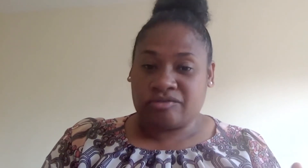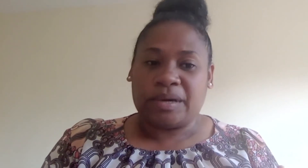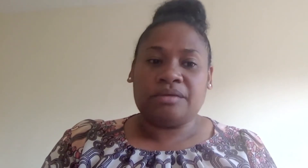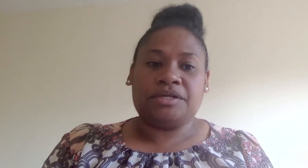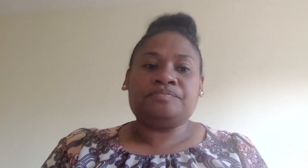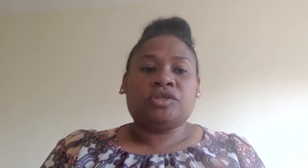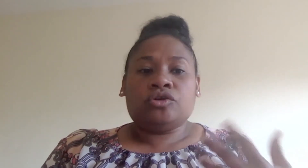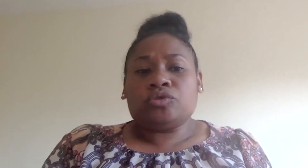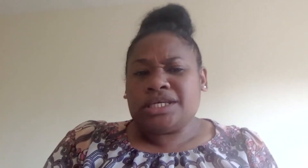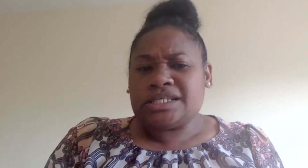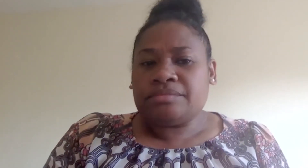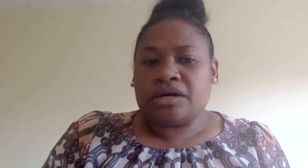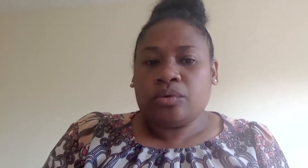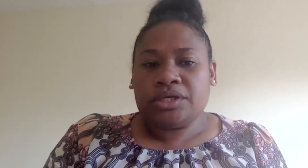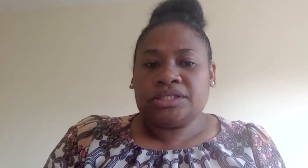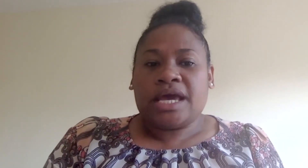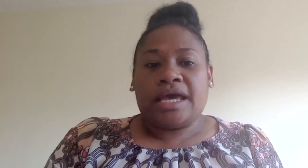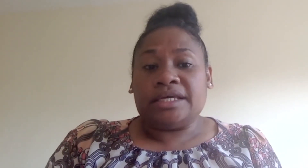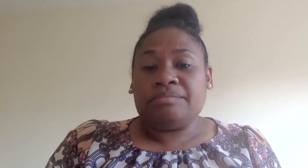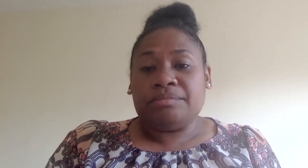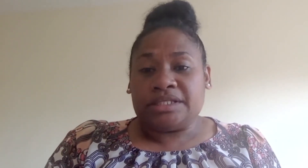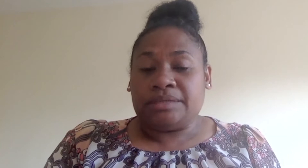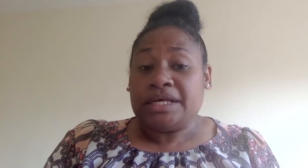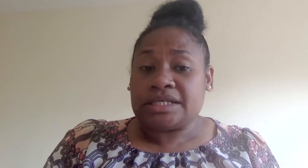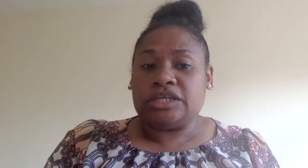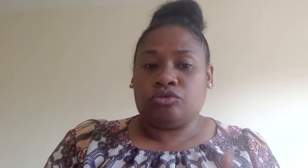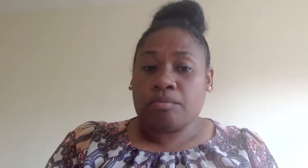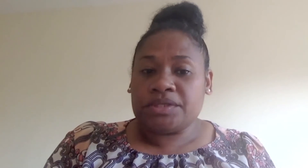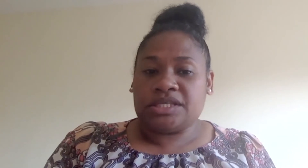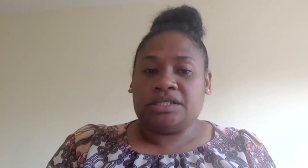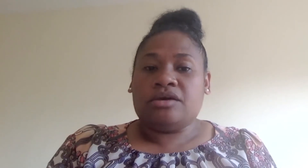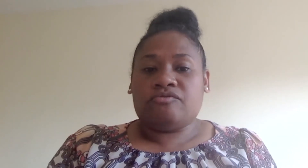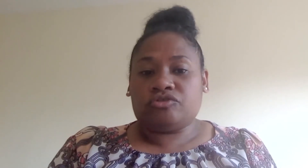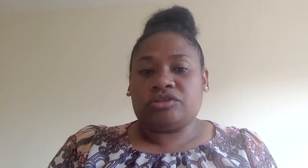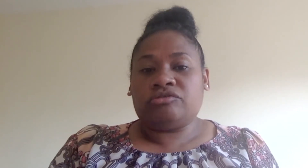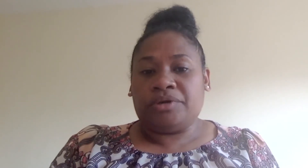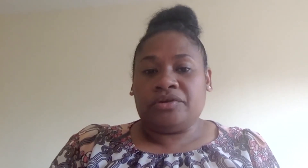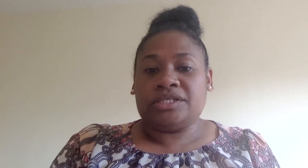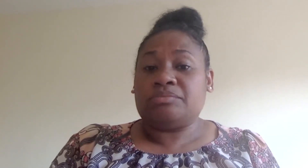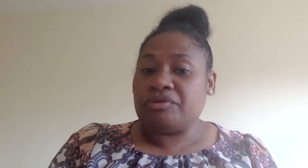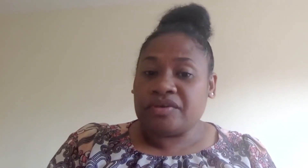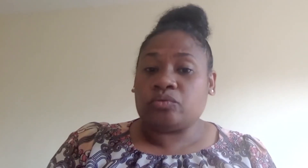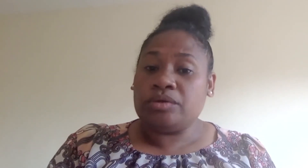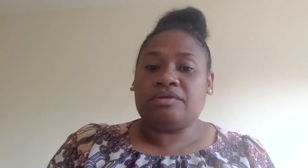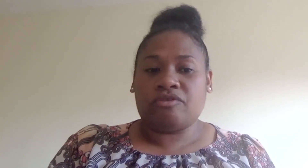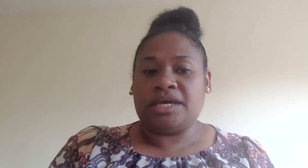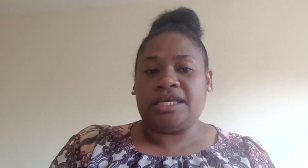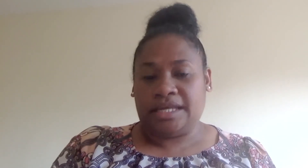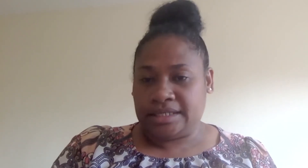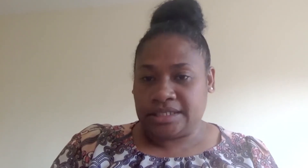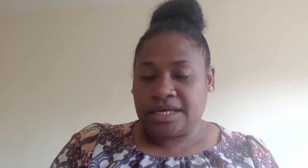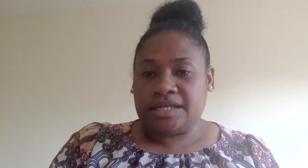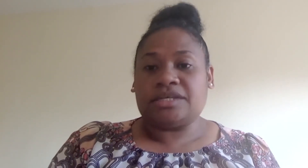an act of parliament. So TSMs are quotas, and they're implemented basically to compensate for structural barriers that prevent women from